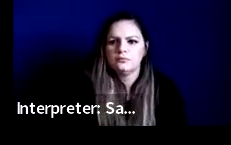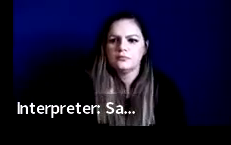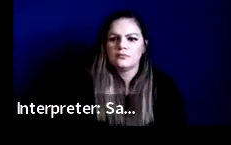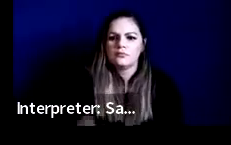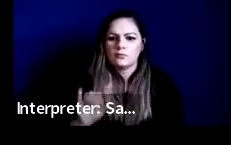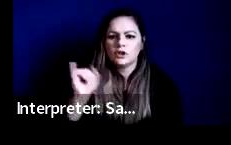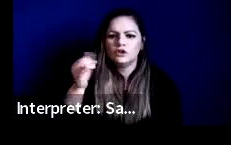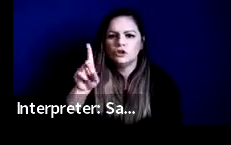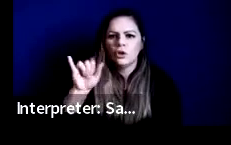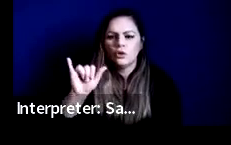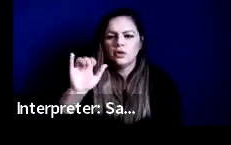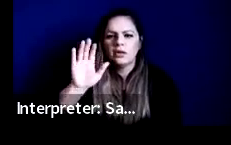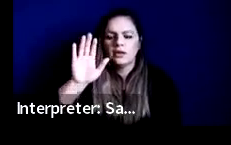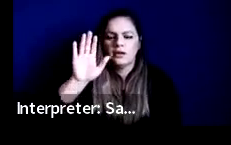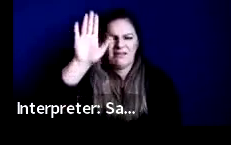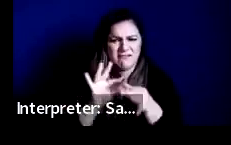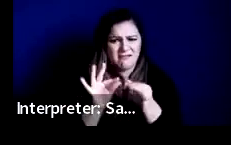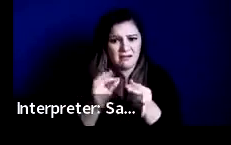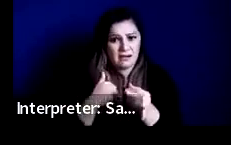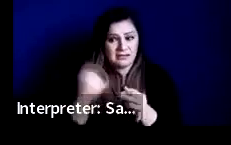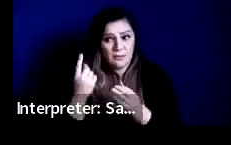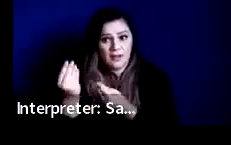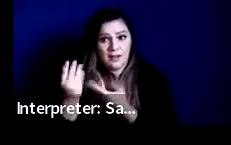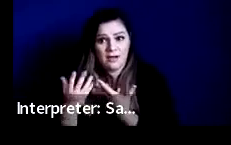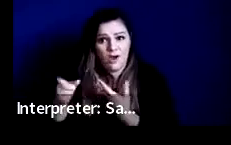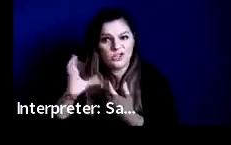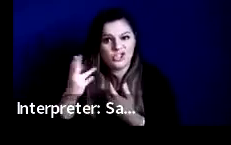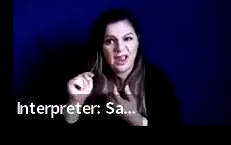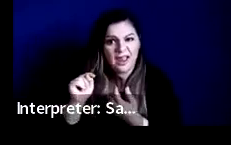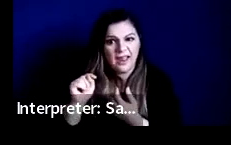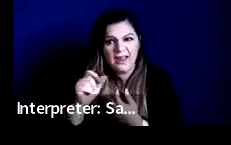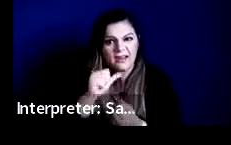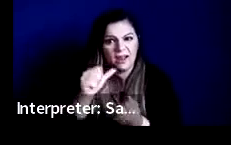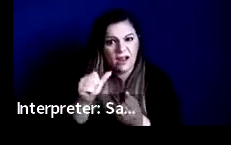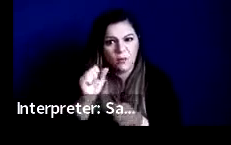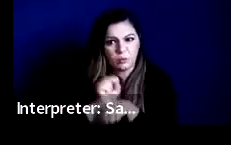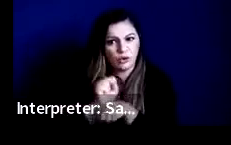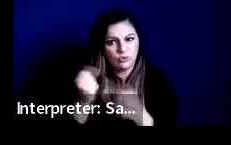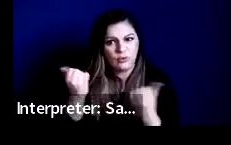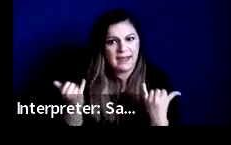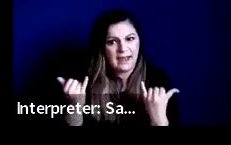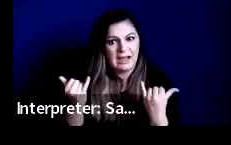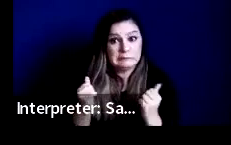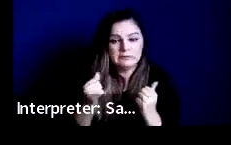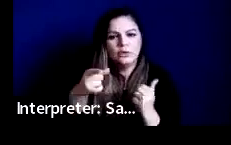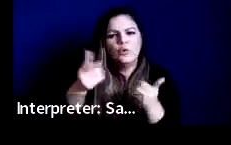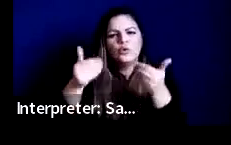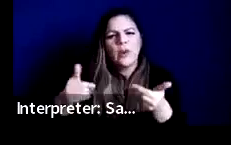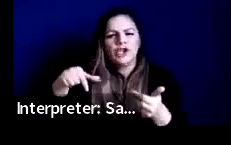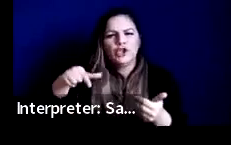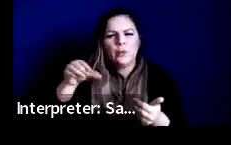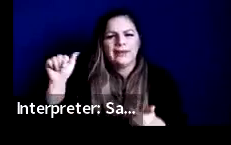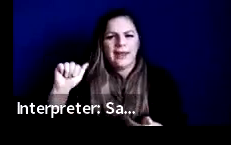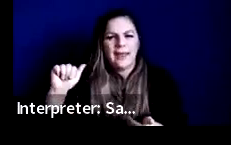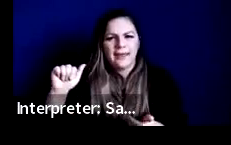out, maybe we can just use the Q&A function. If you all just drop your thoughts in the Q&A function. I did see that somebody